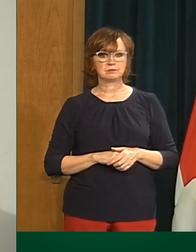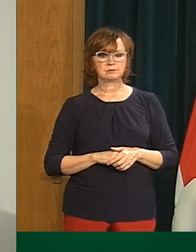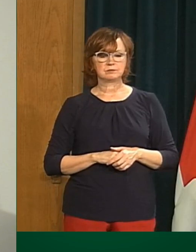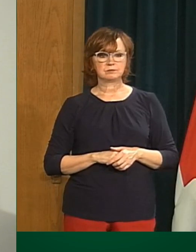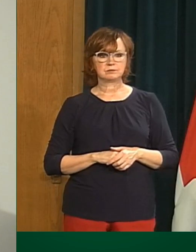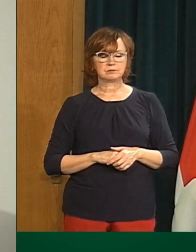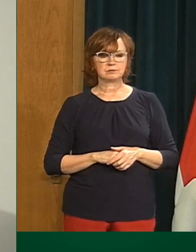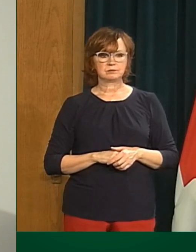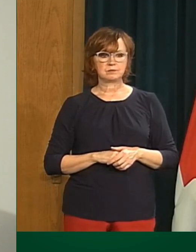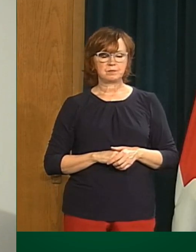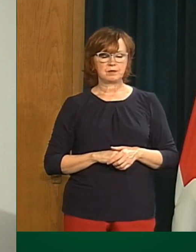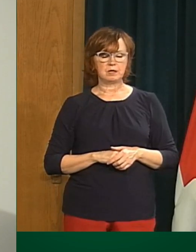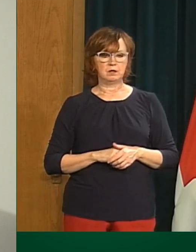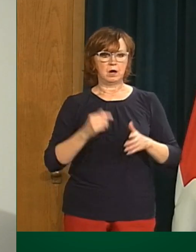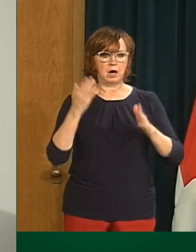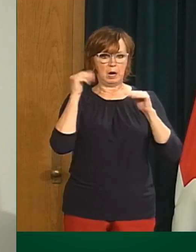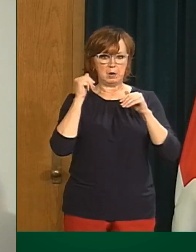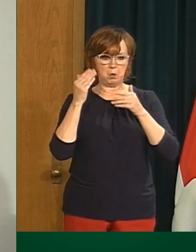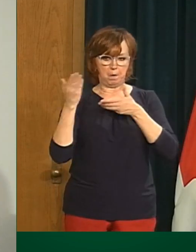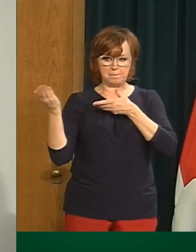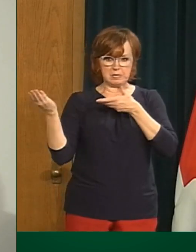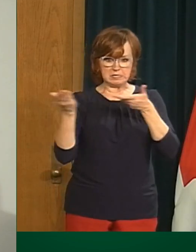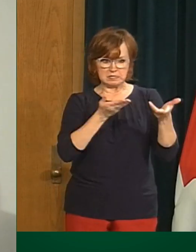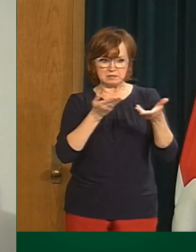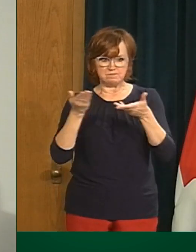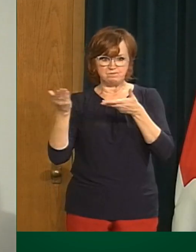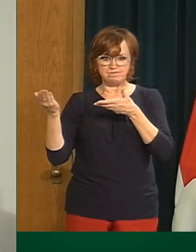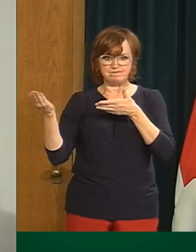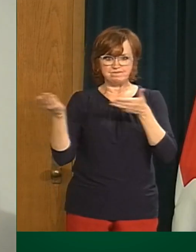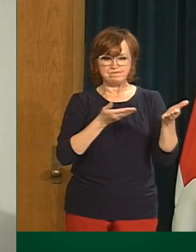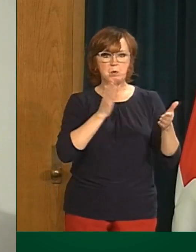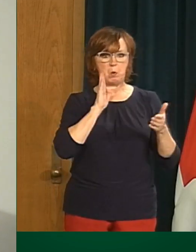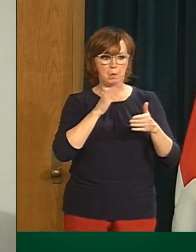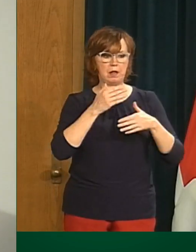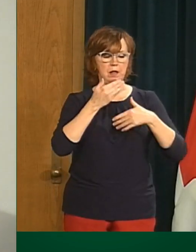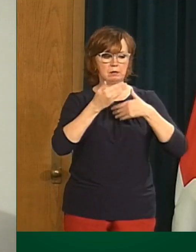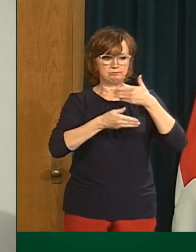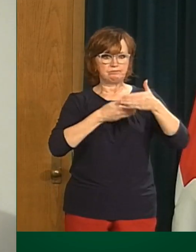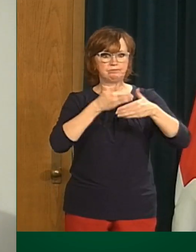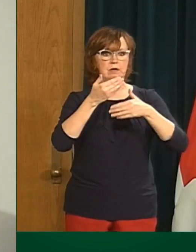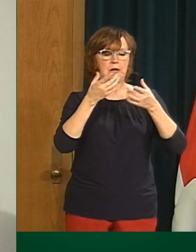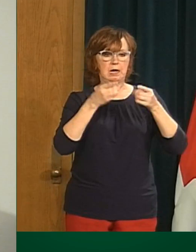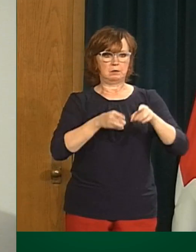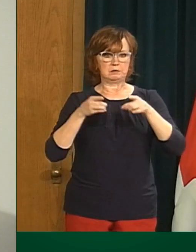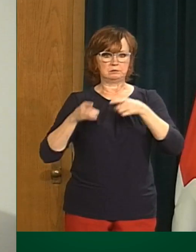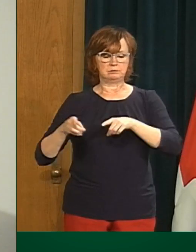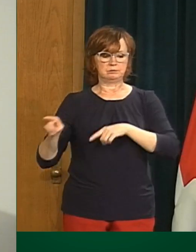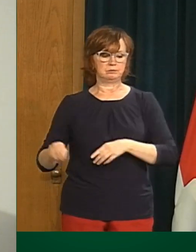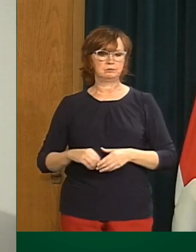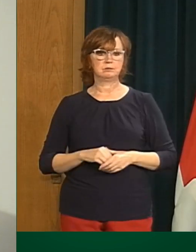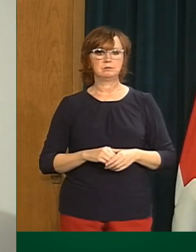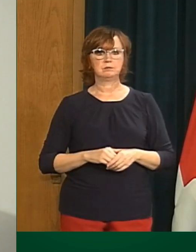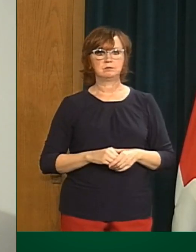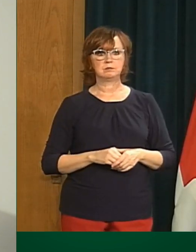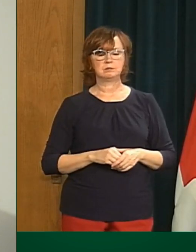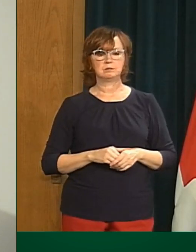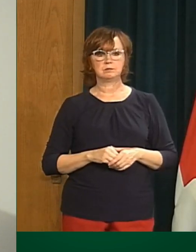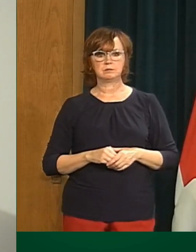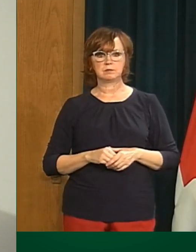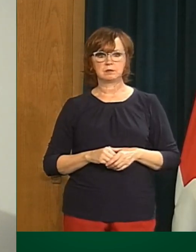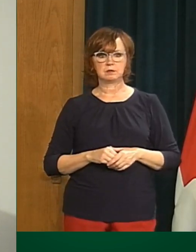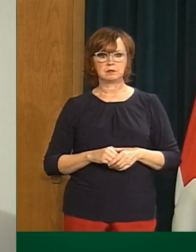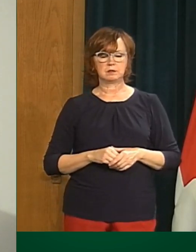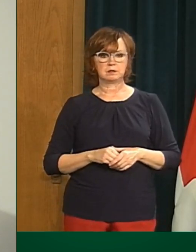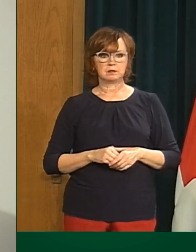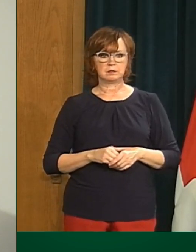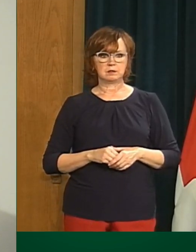that those supply lines will continue to improve. But as the Premier mentioned, it is not up to each province to develop those supply lines